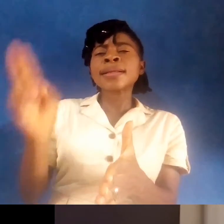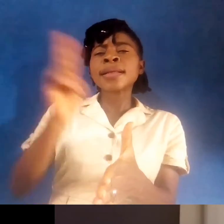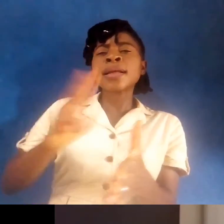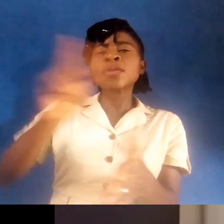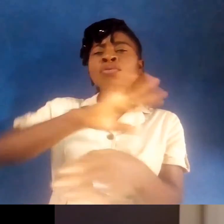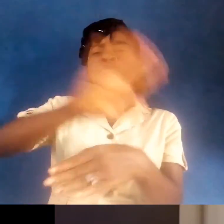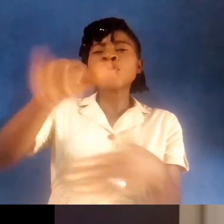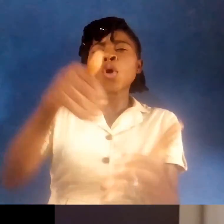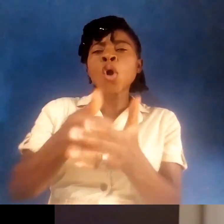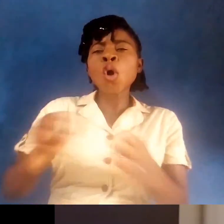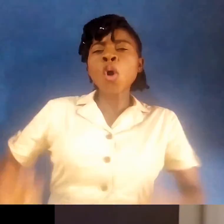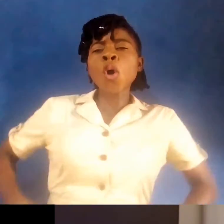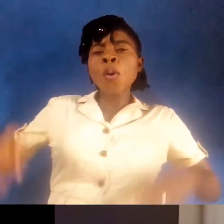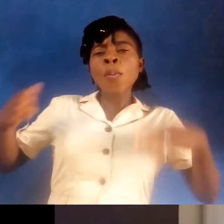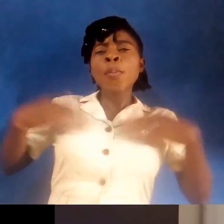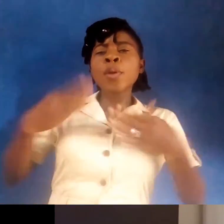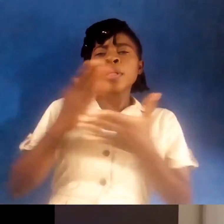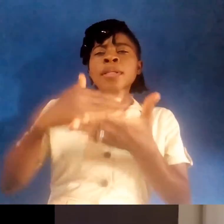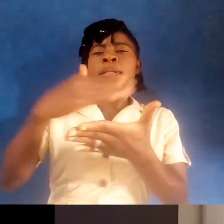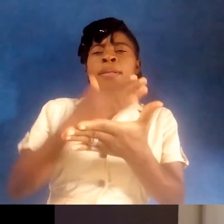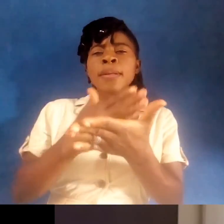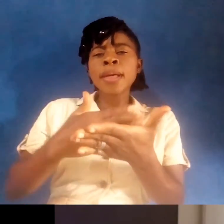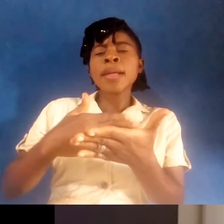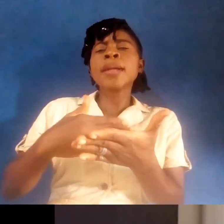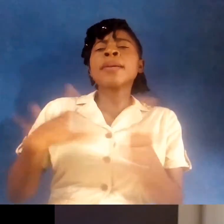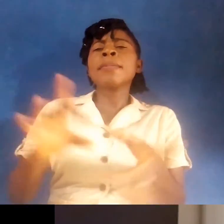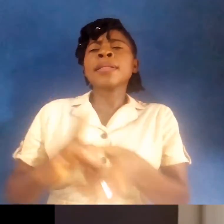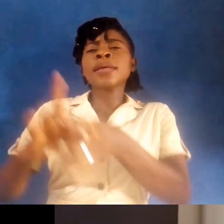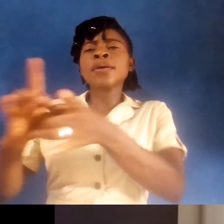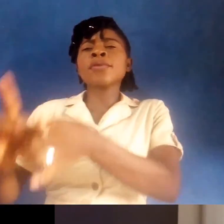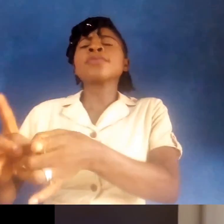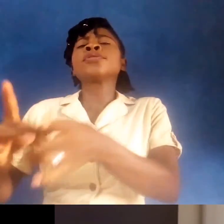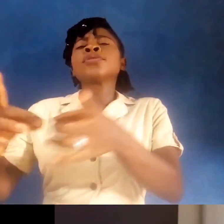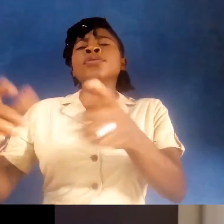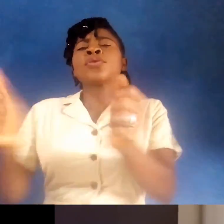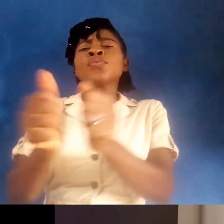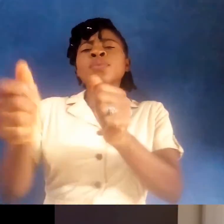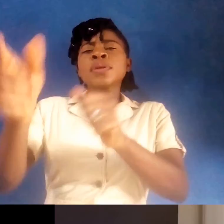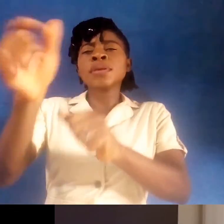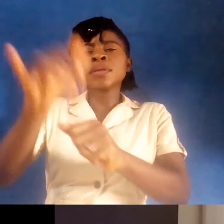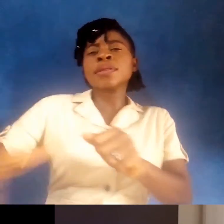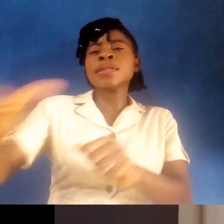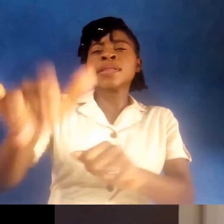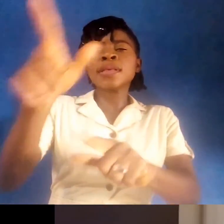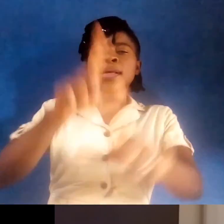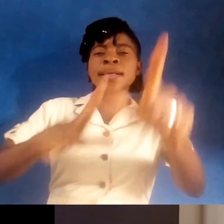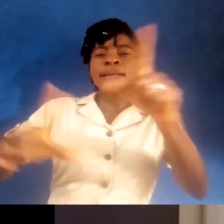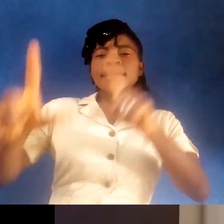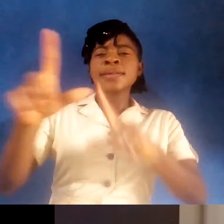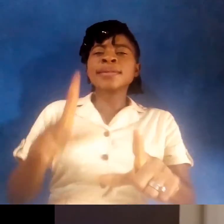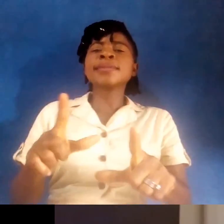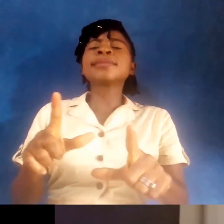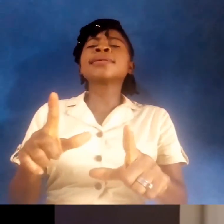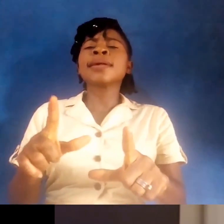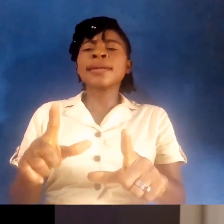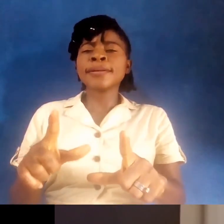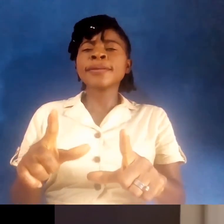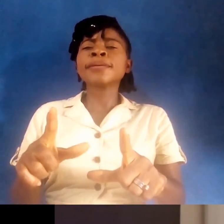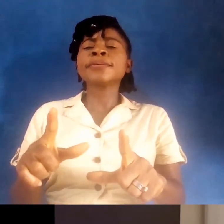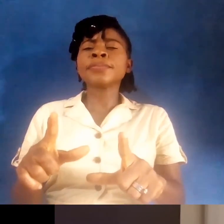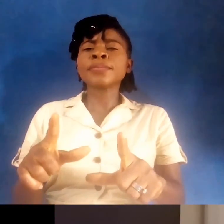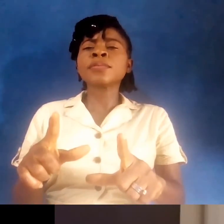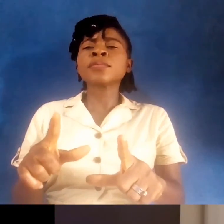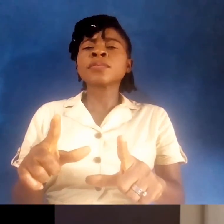mouth. They produce idiosyncratic hand gestures concurrently with their signs. And